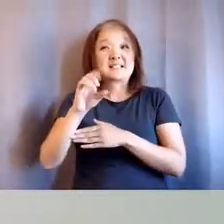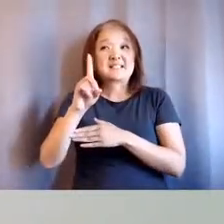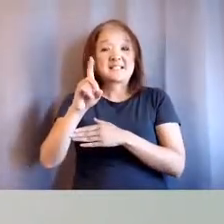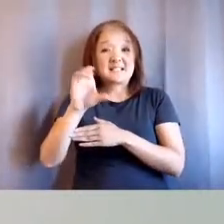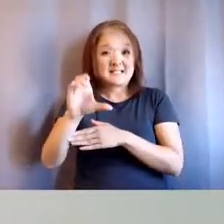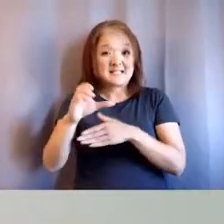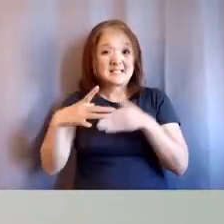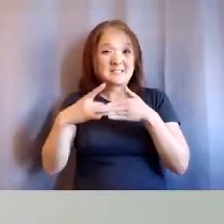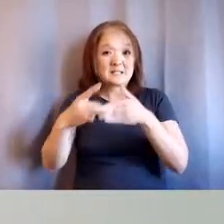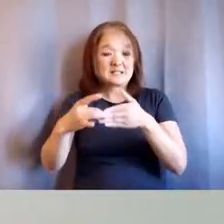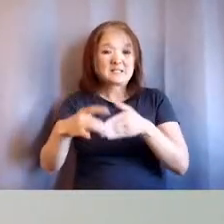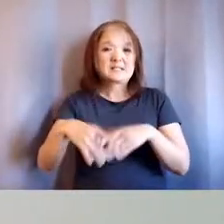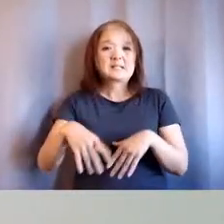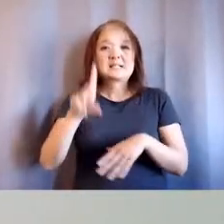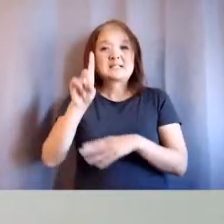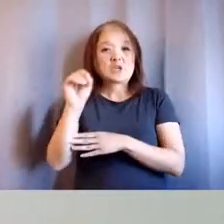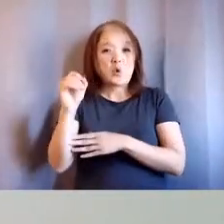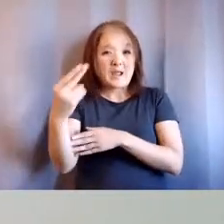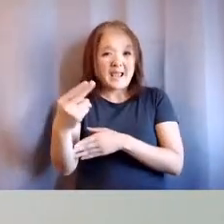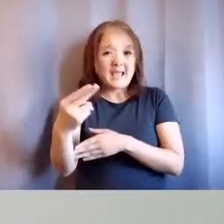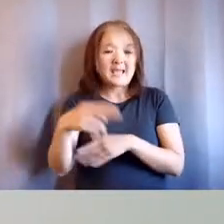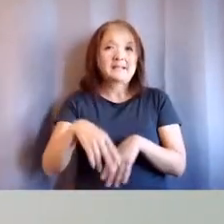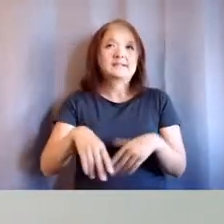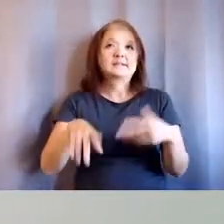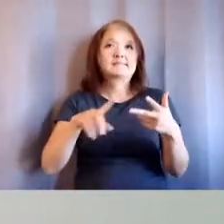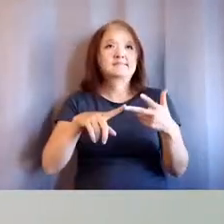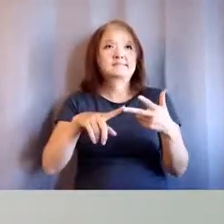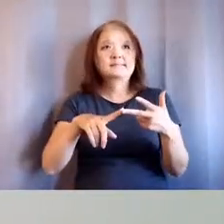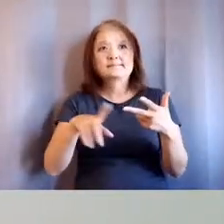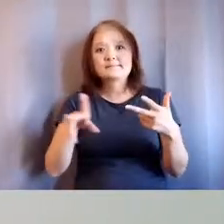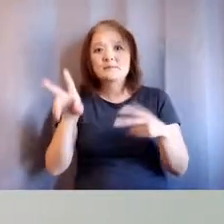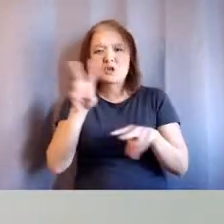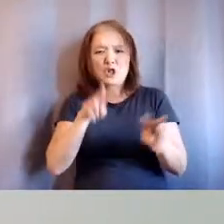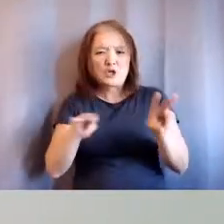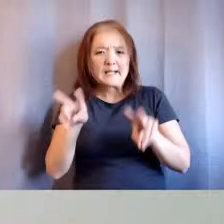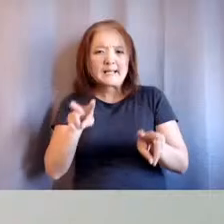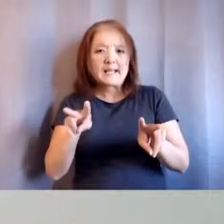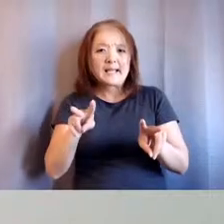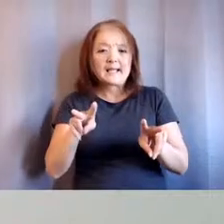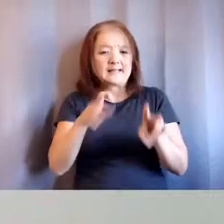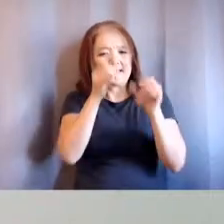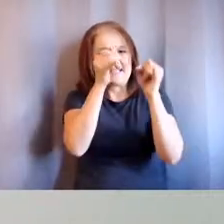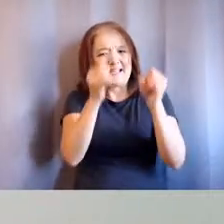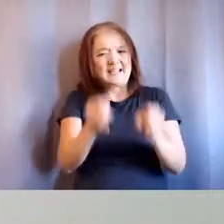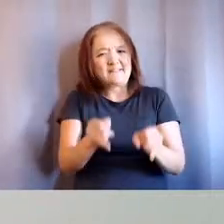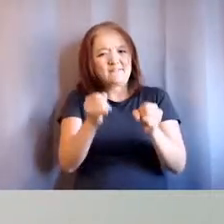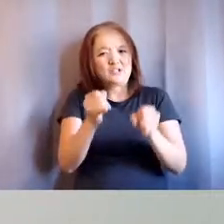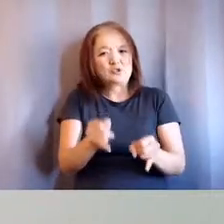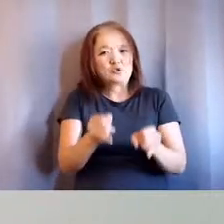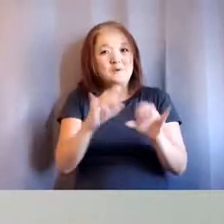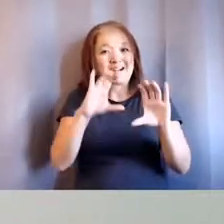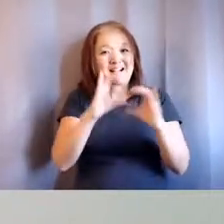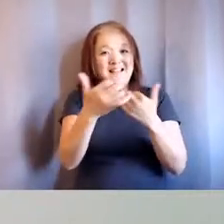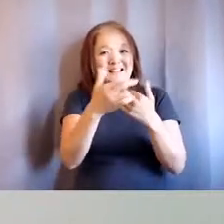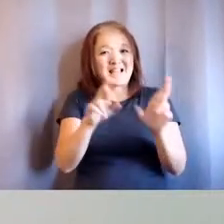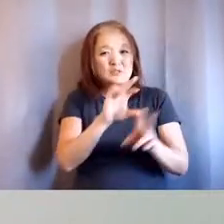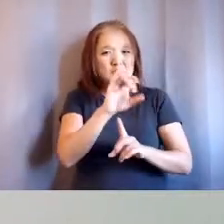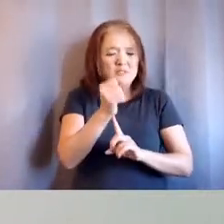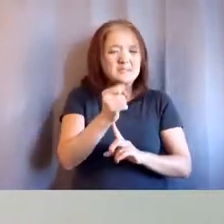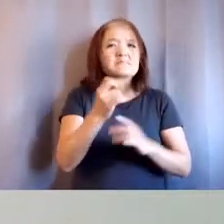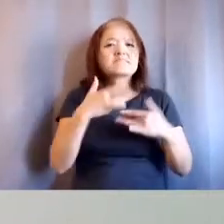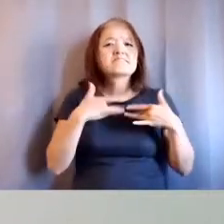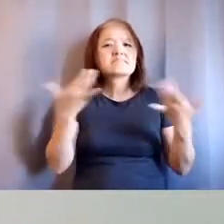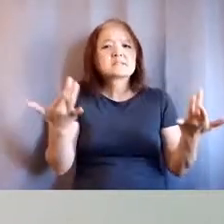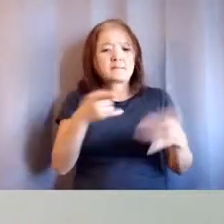is Department of Health guidance, three is looking at the individual classroom situation and what is going